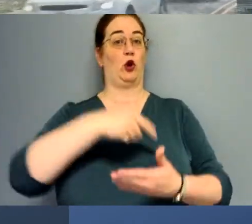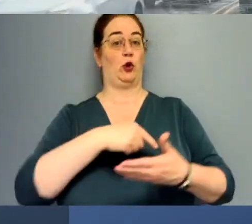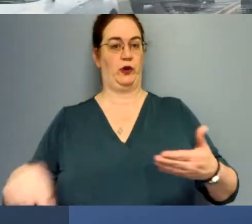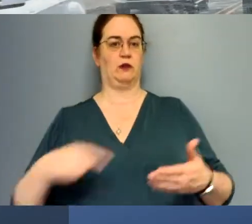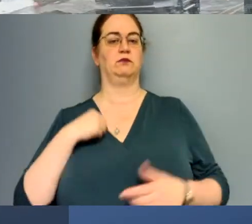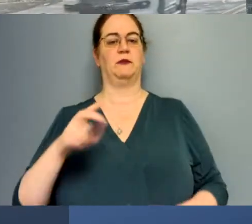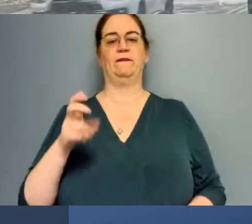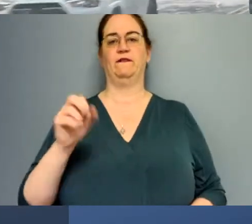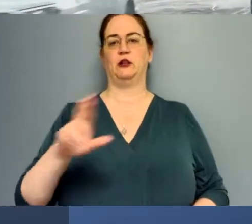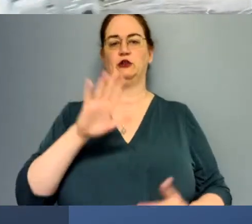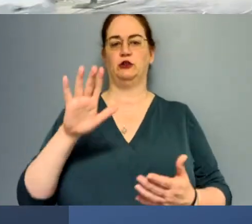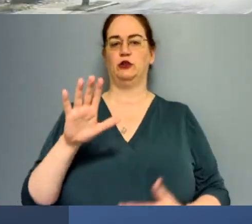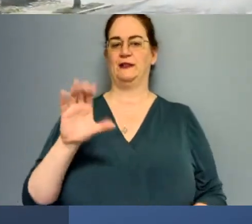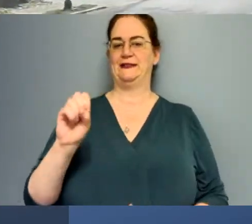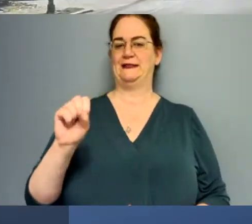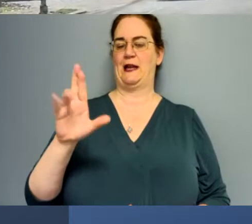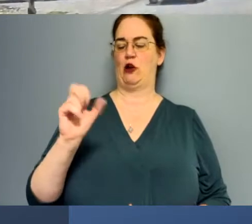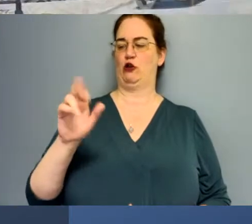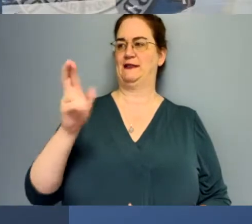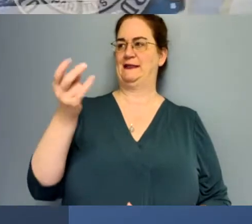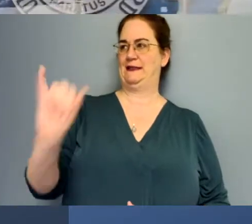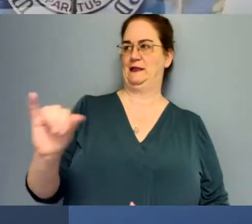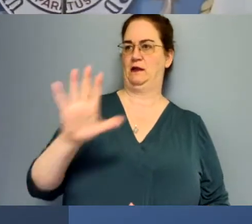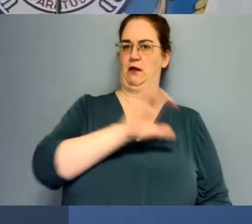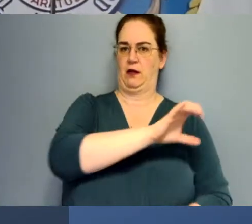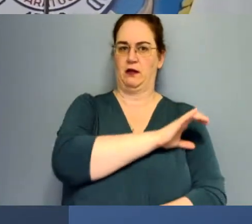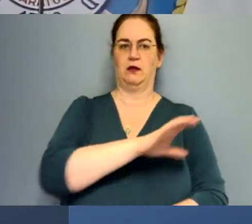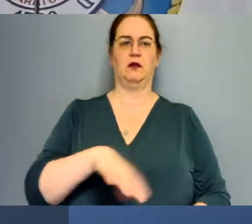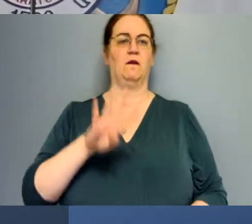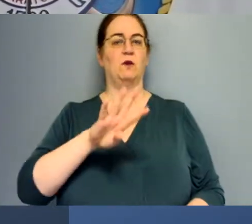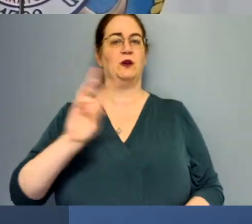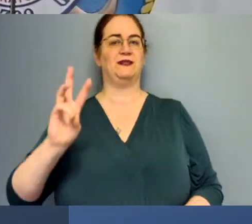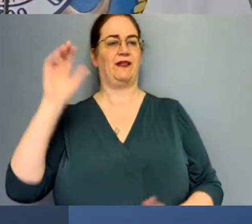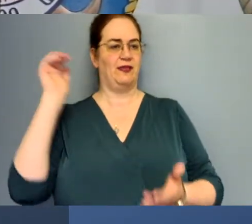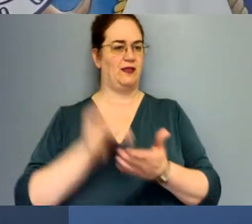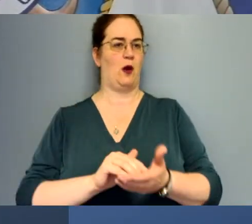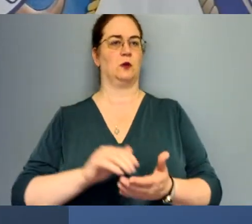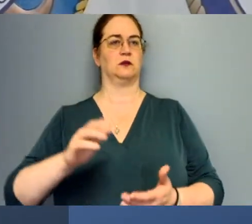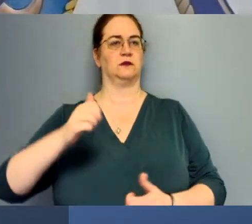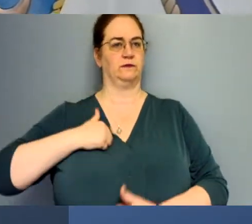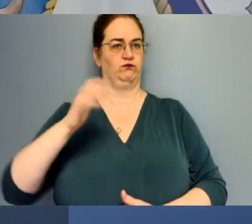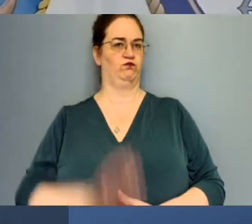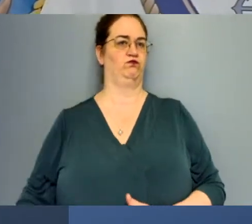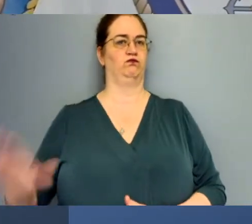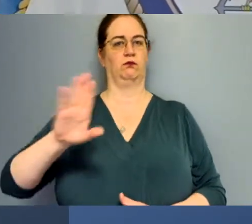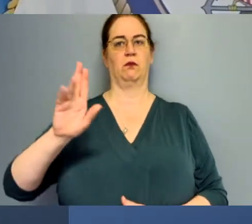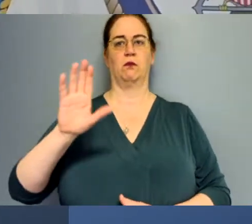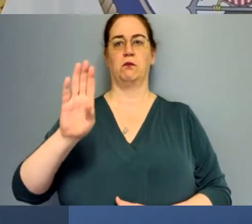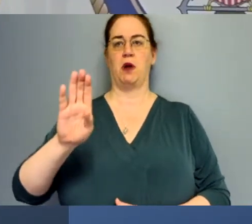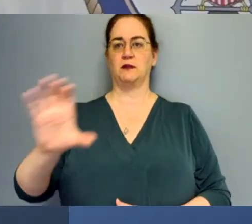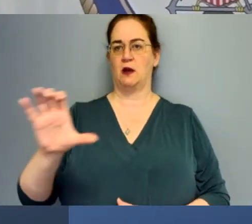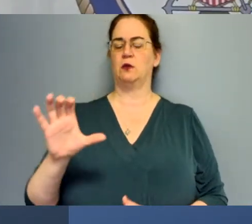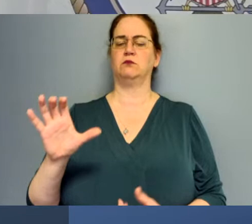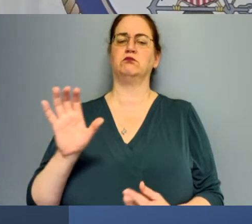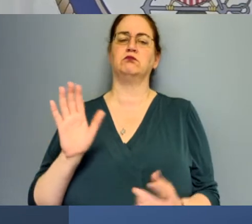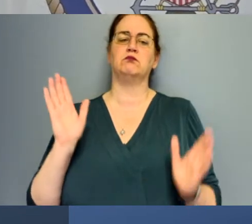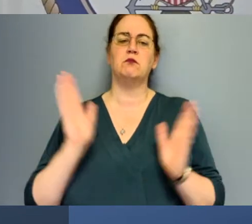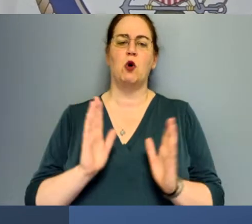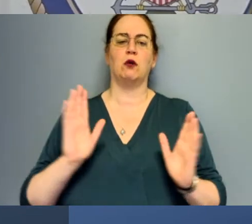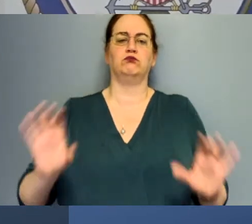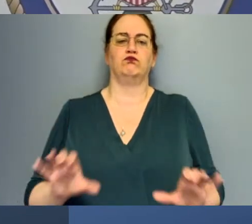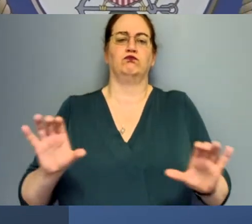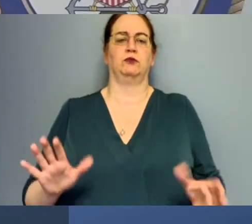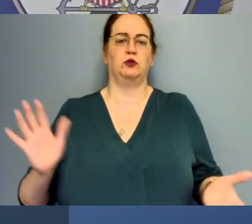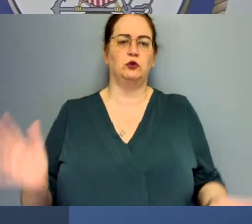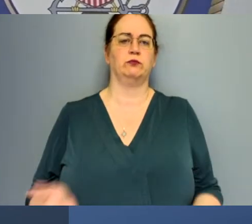the Victor Sarancini Clinic. There's 46,000 veterans in Bucks County, and this is just a small part of what we do to